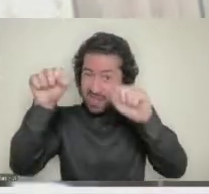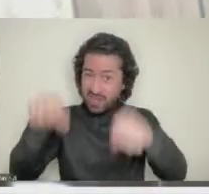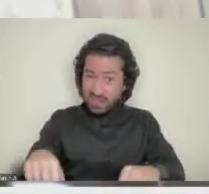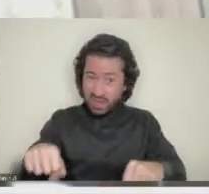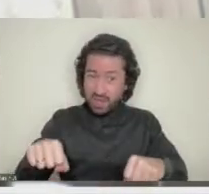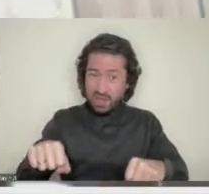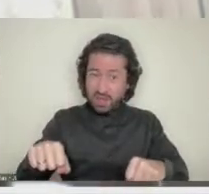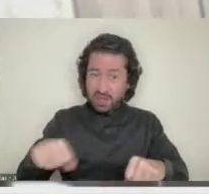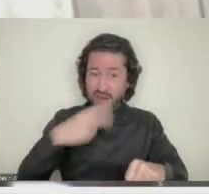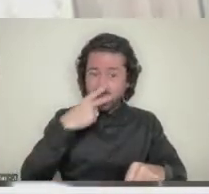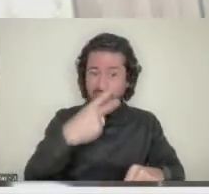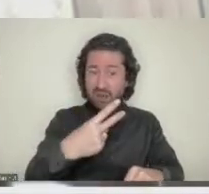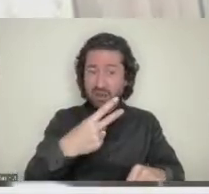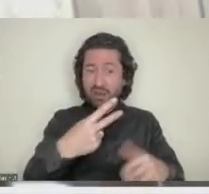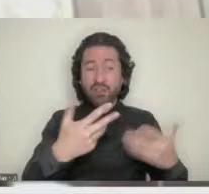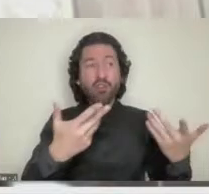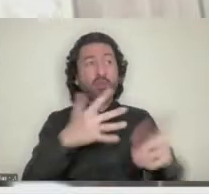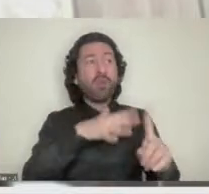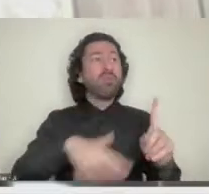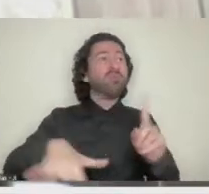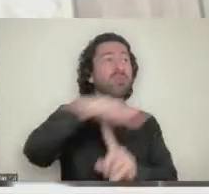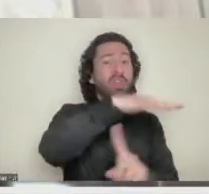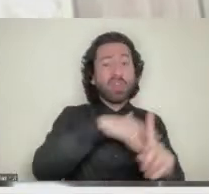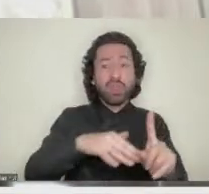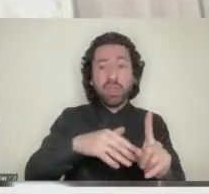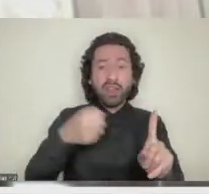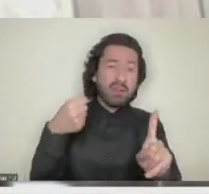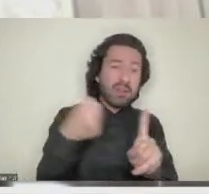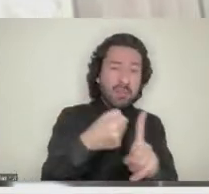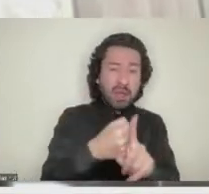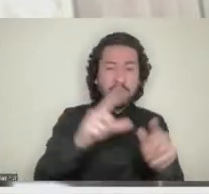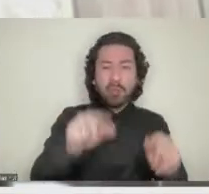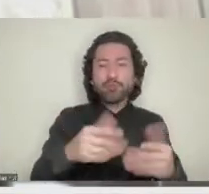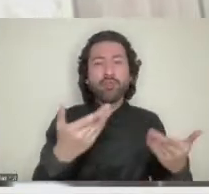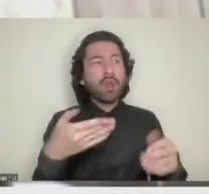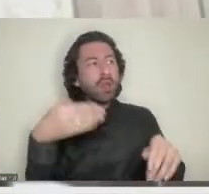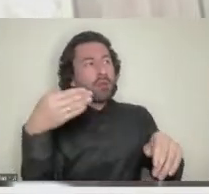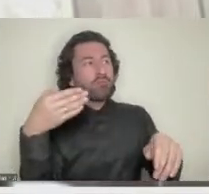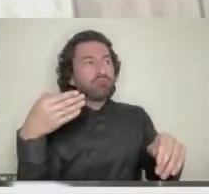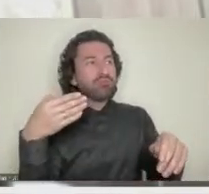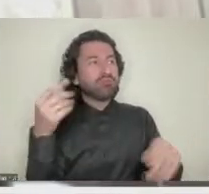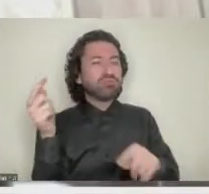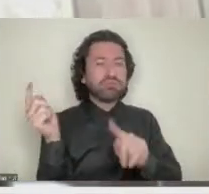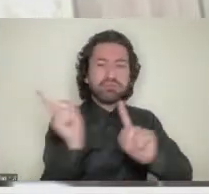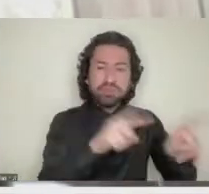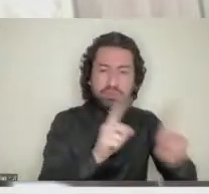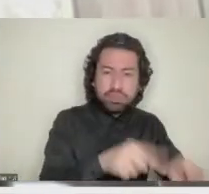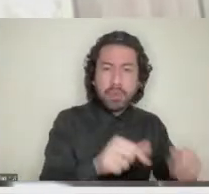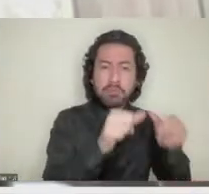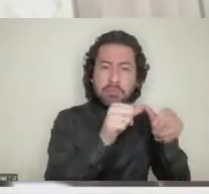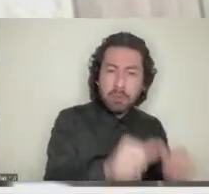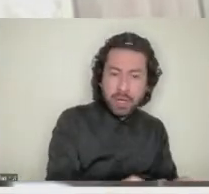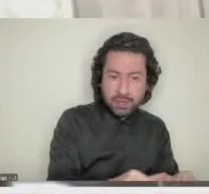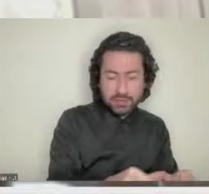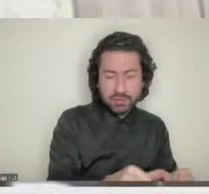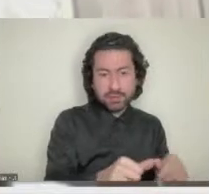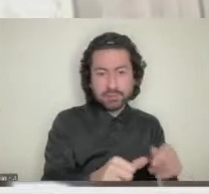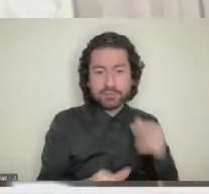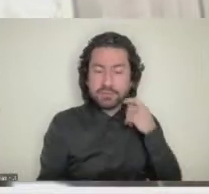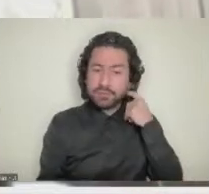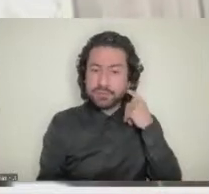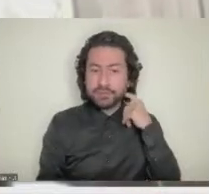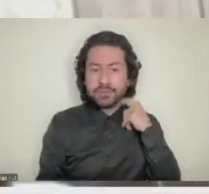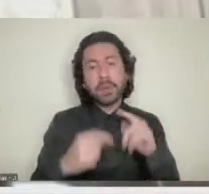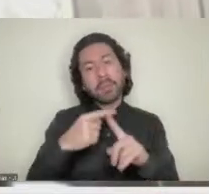are able to mitigate the perverse effects of the environment on the resistance,